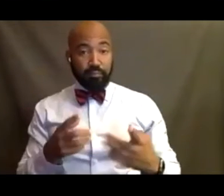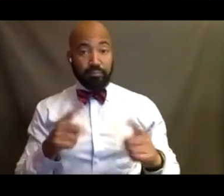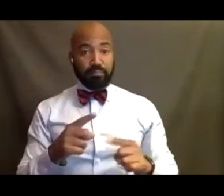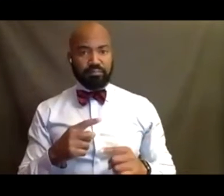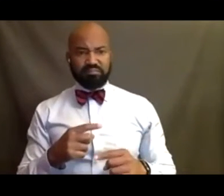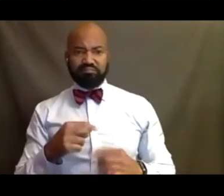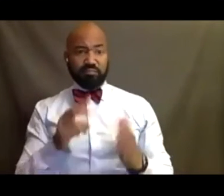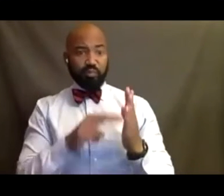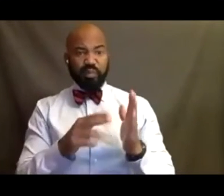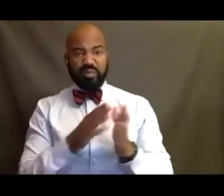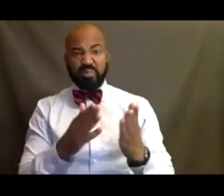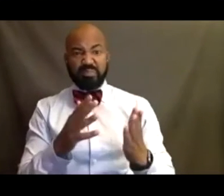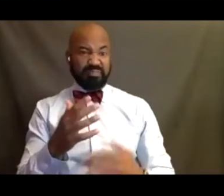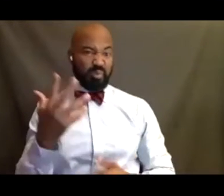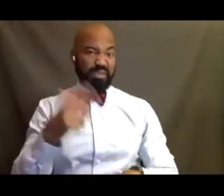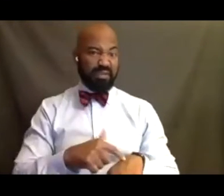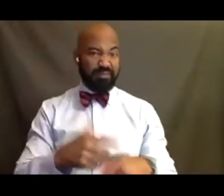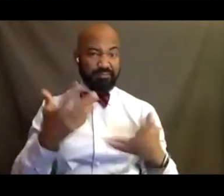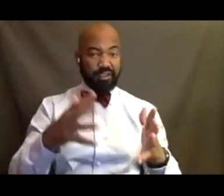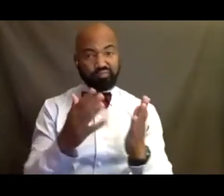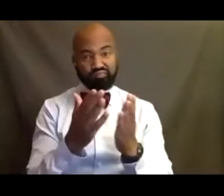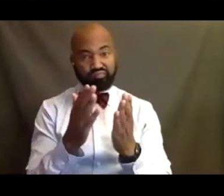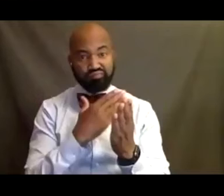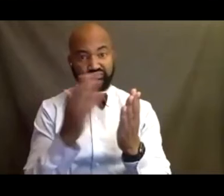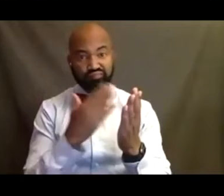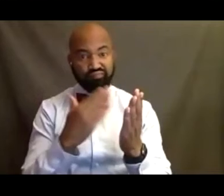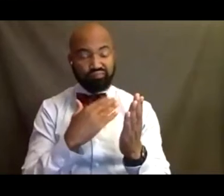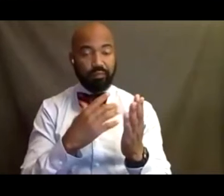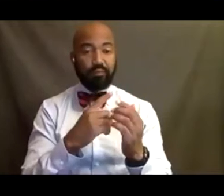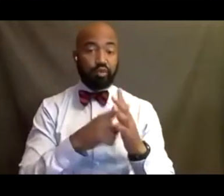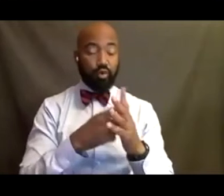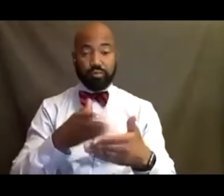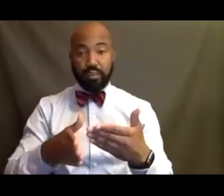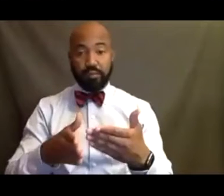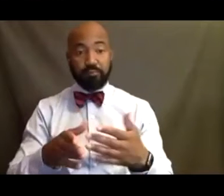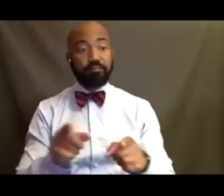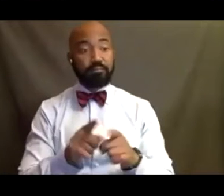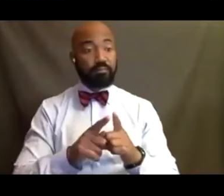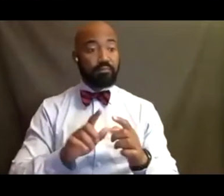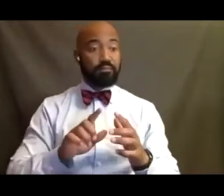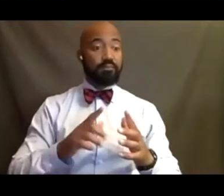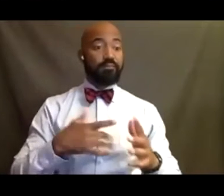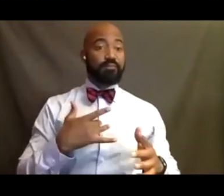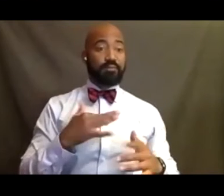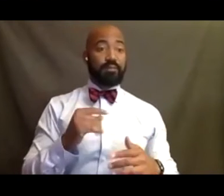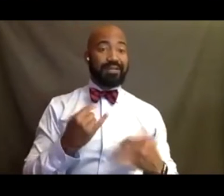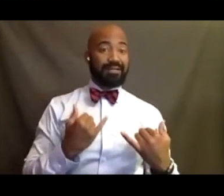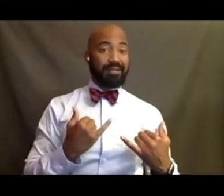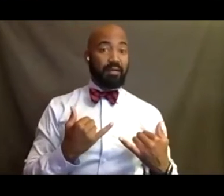about 3 times now, and to see when I first read it and how I feel about it now are completely